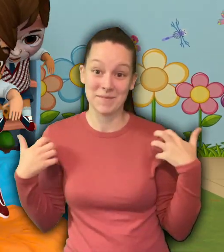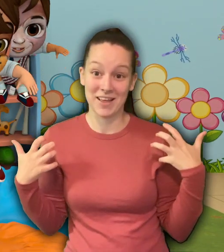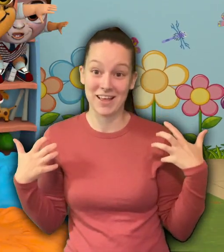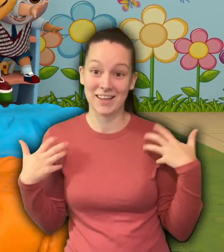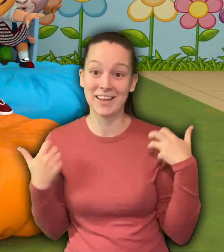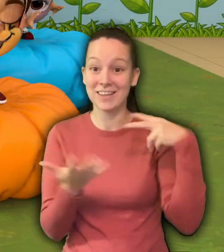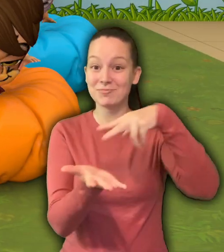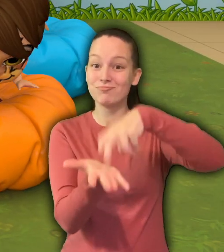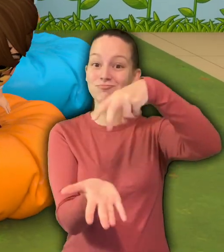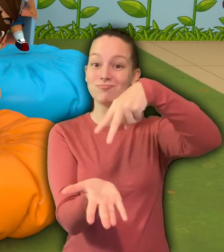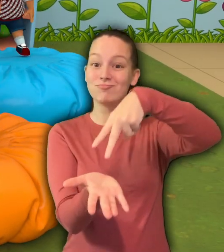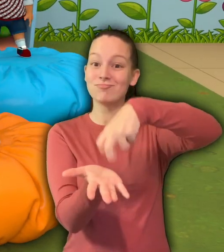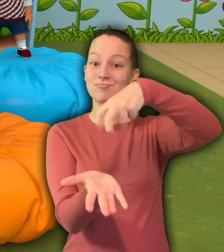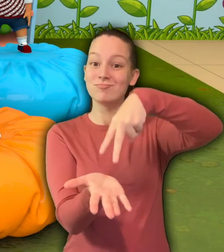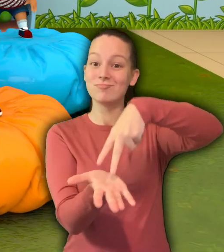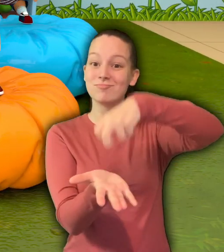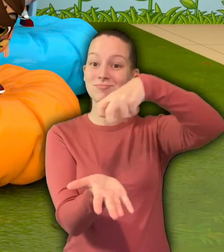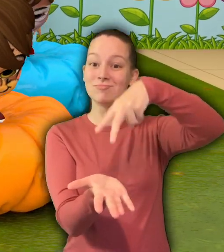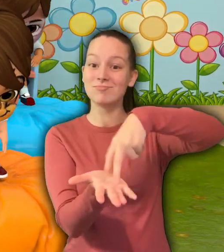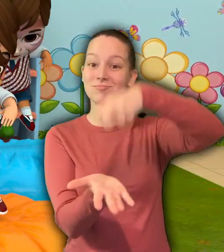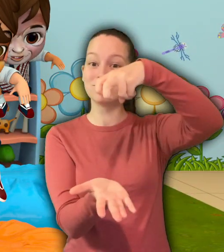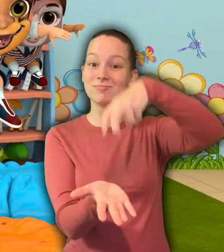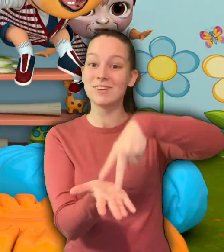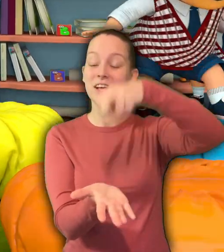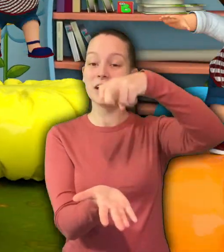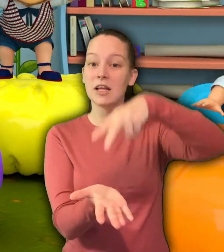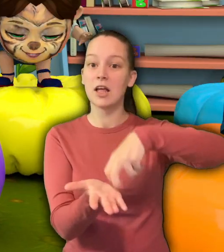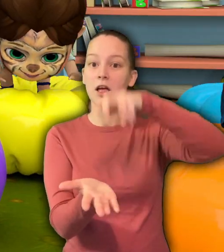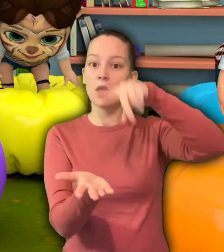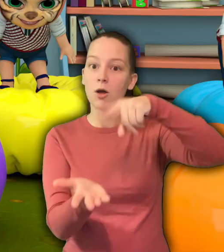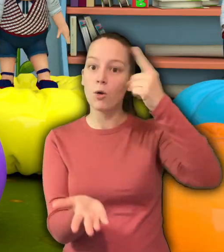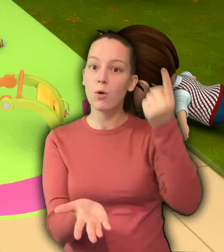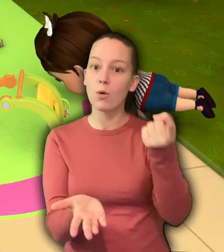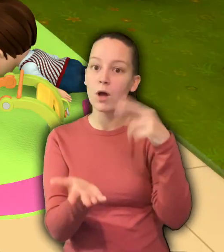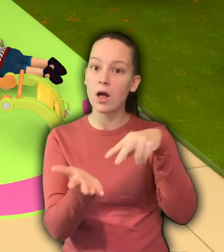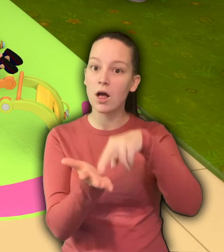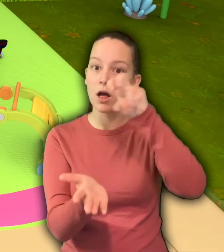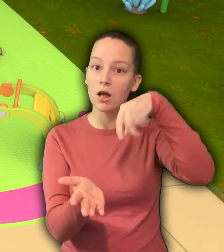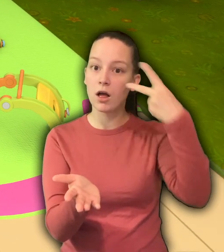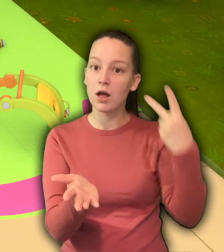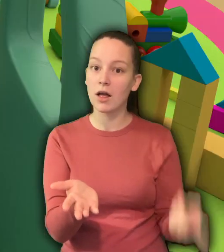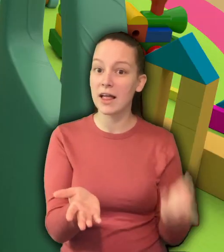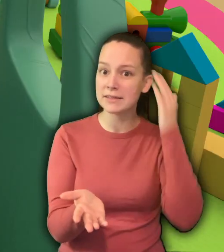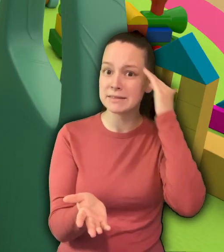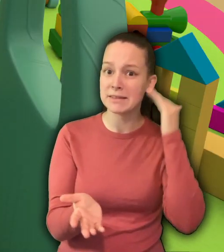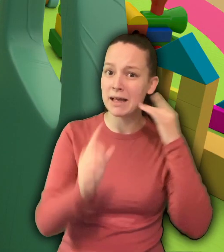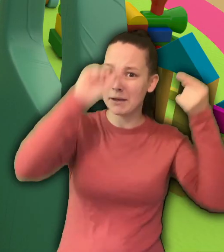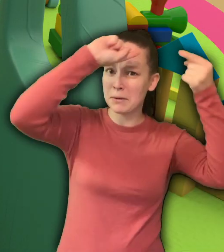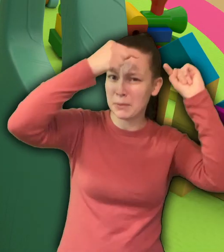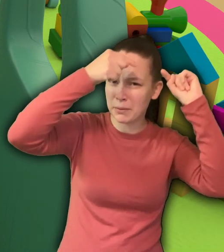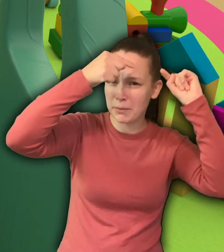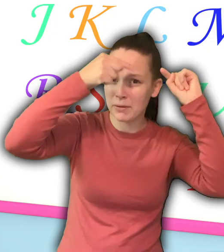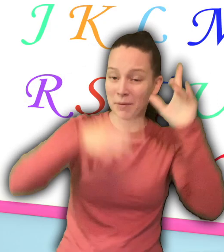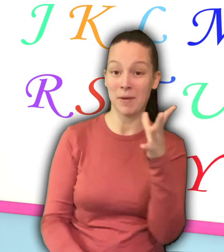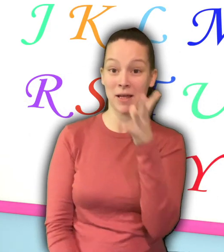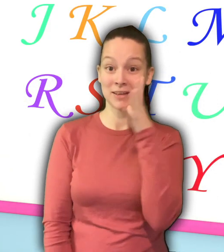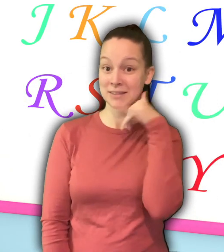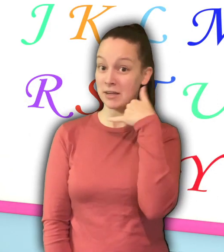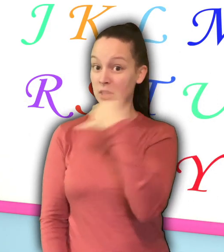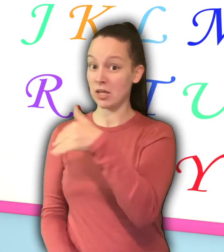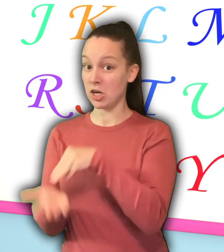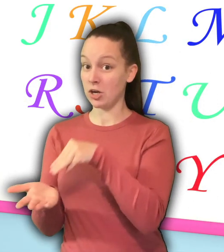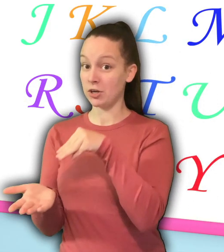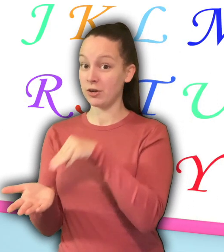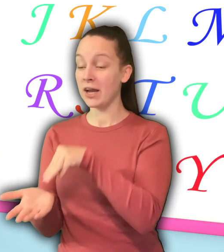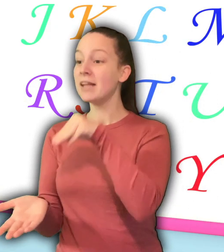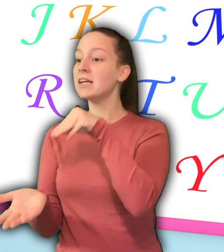Five little monkeys jumping on the bed. One fell off and bumped his head. So